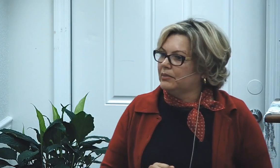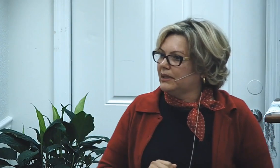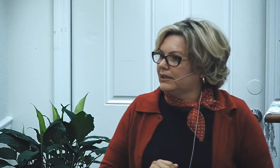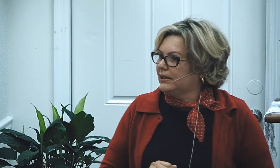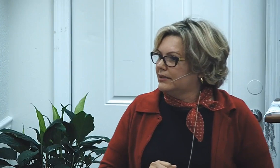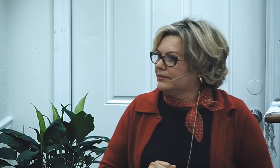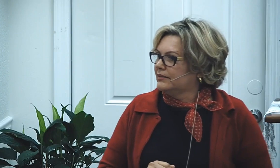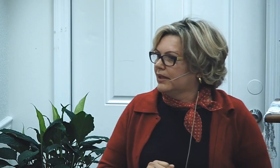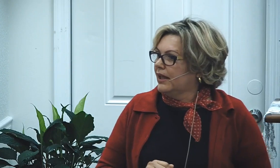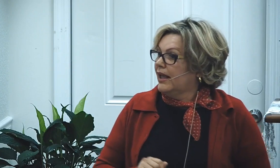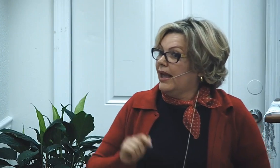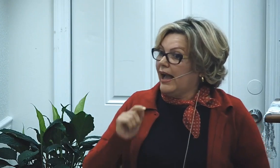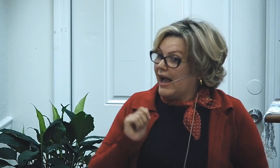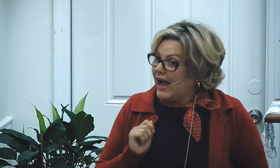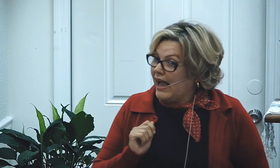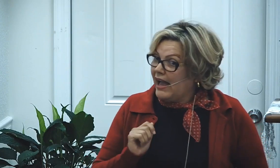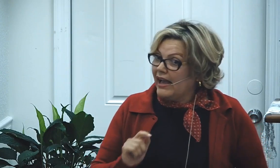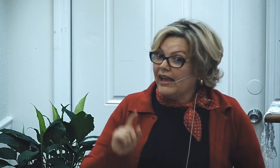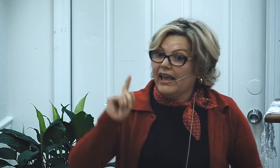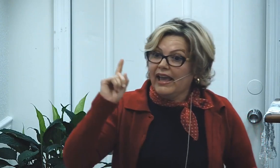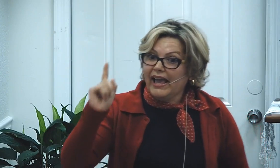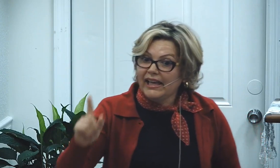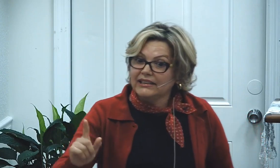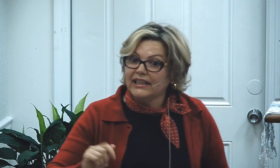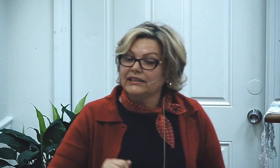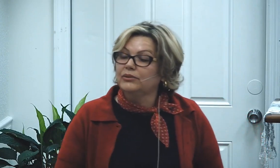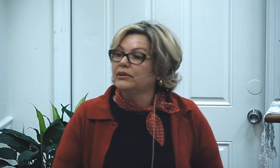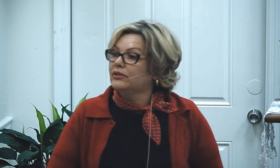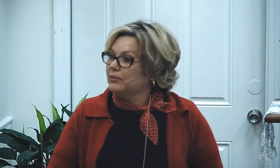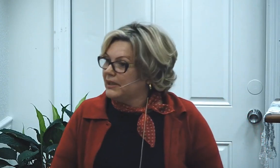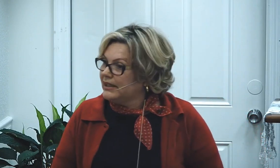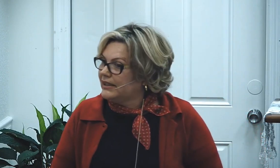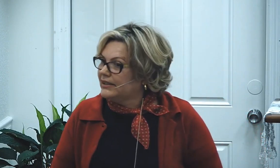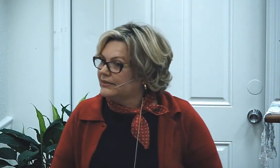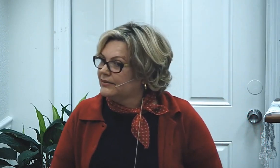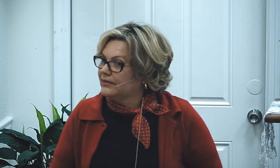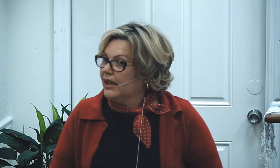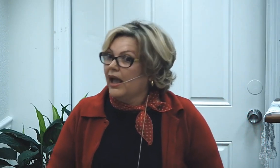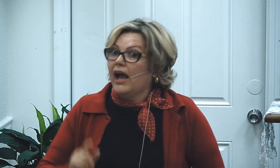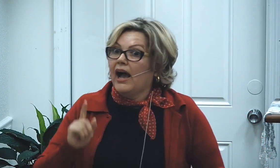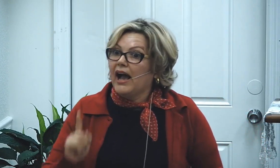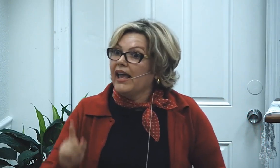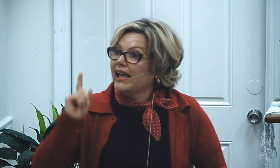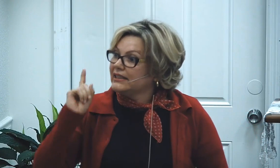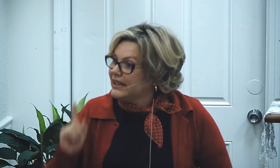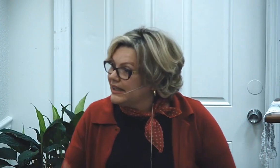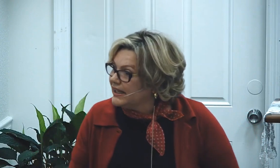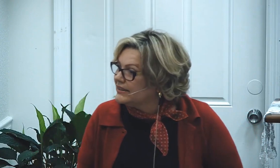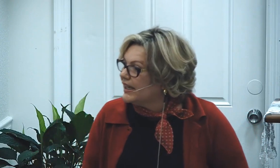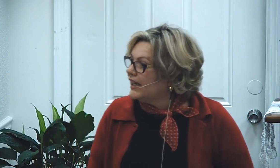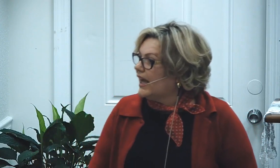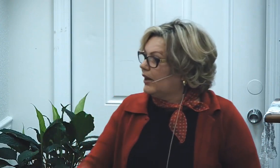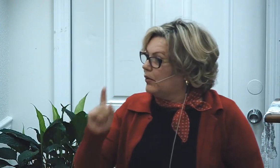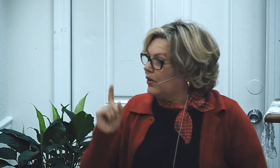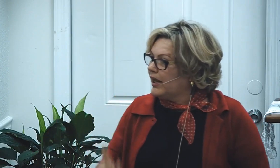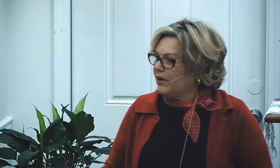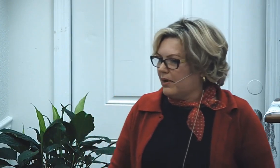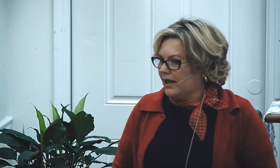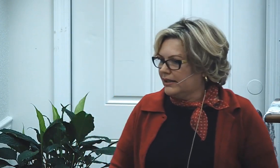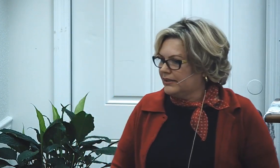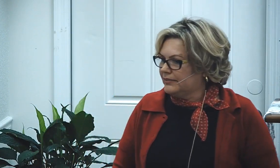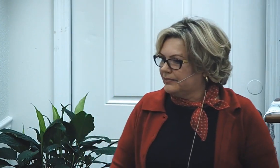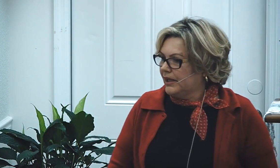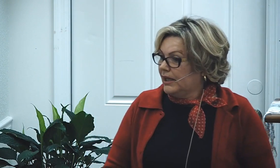oh, this is the first trumpet. Oh, this is the second trumpet. Oh, now this